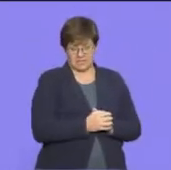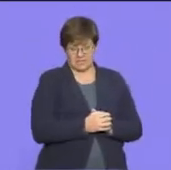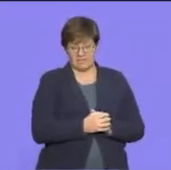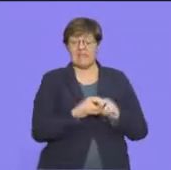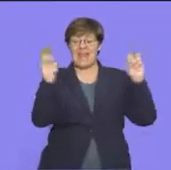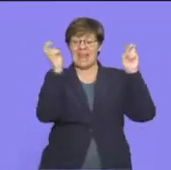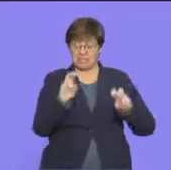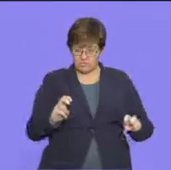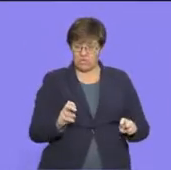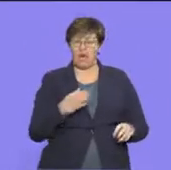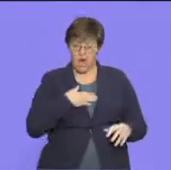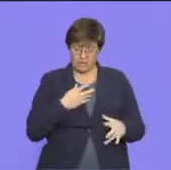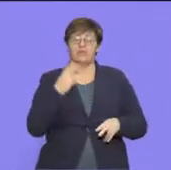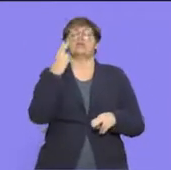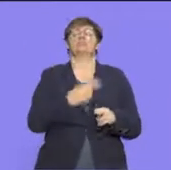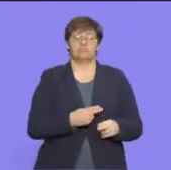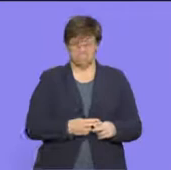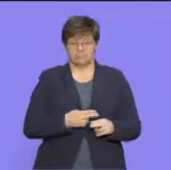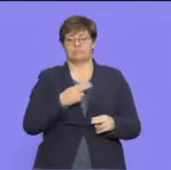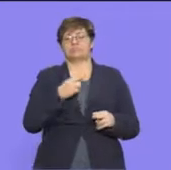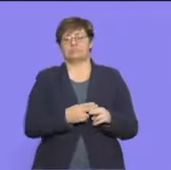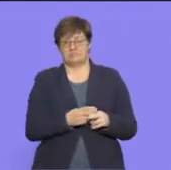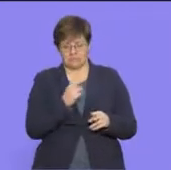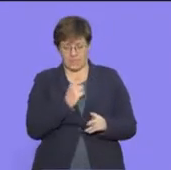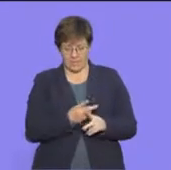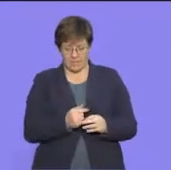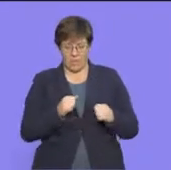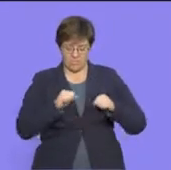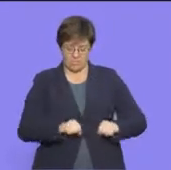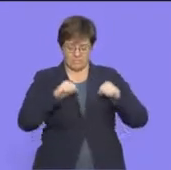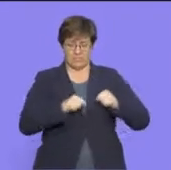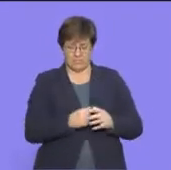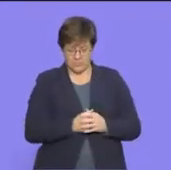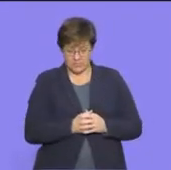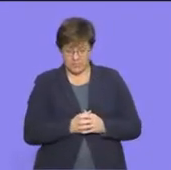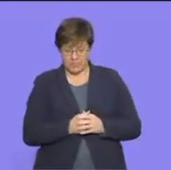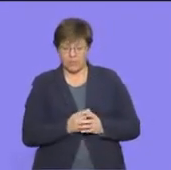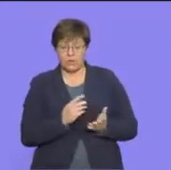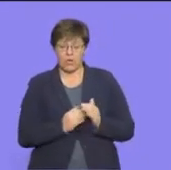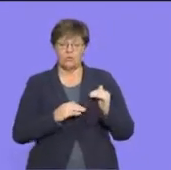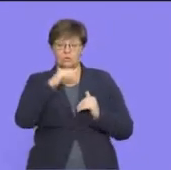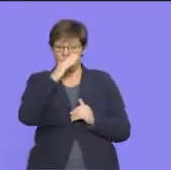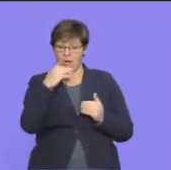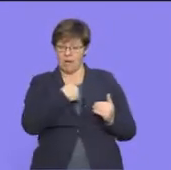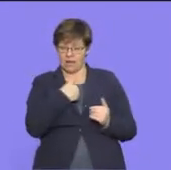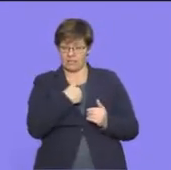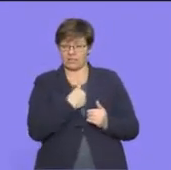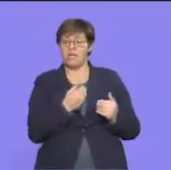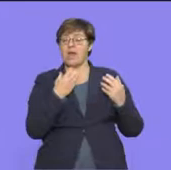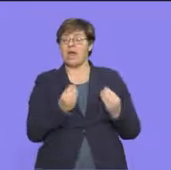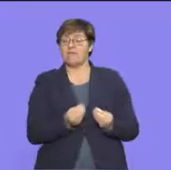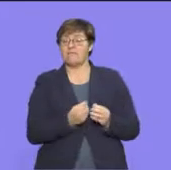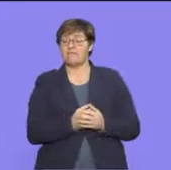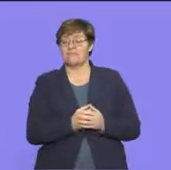electricity gets the heart going. So basically what happens is the following. At the top of the heart, you've got a little bundle